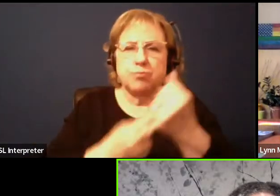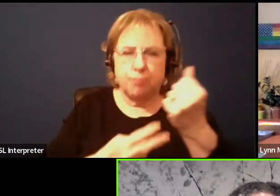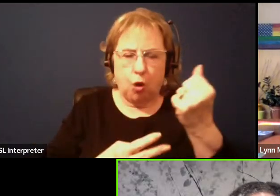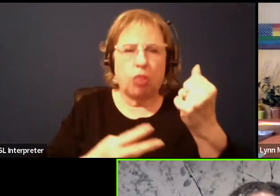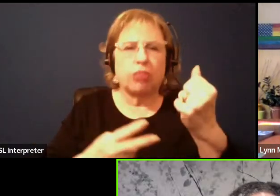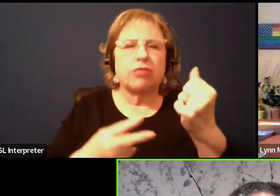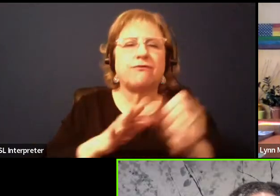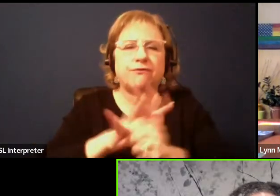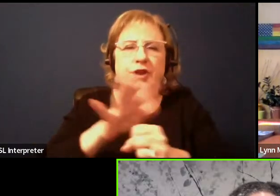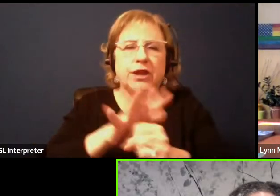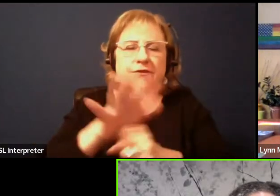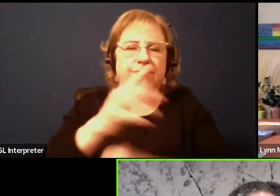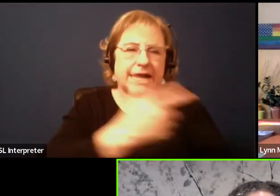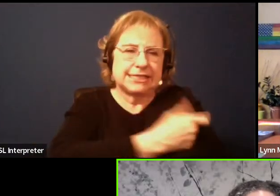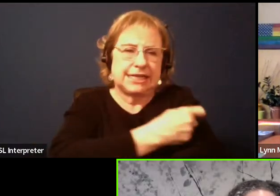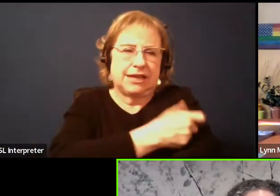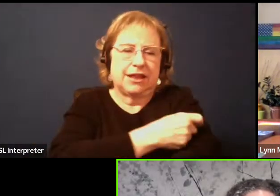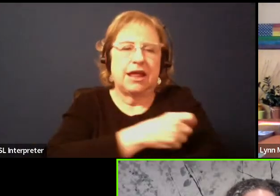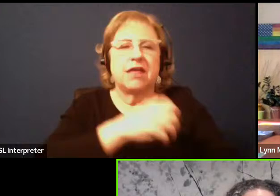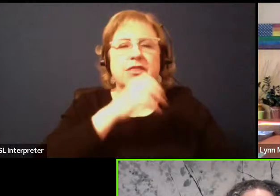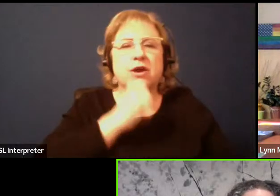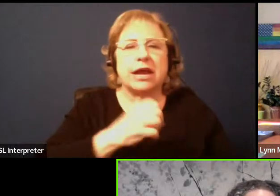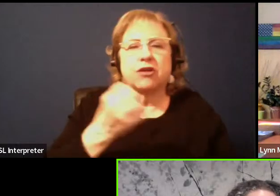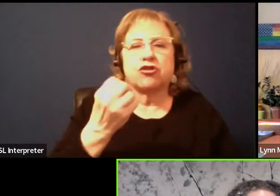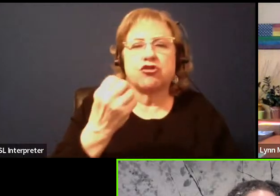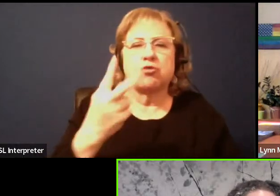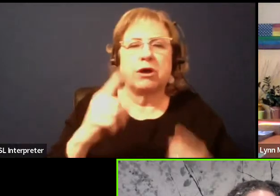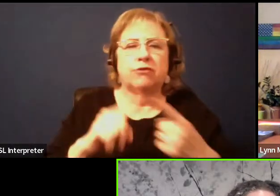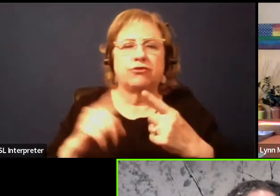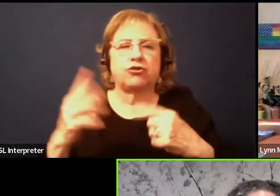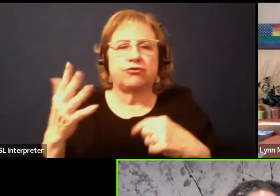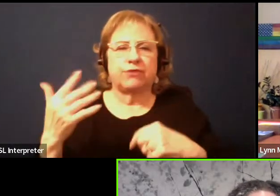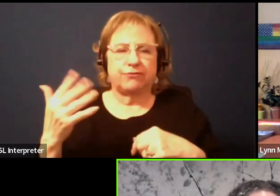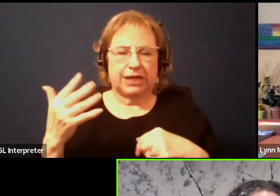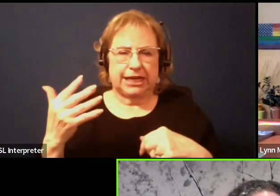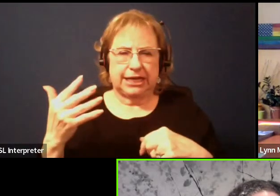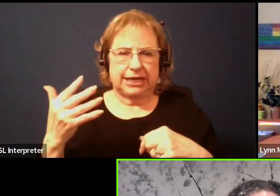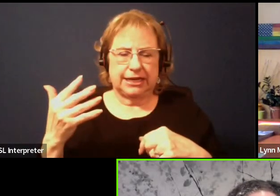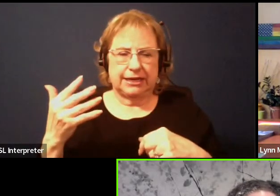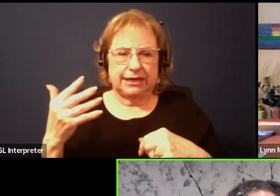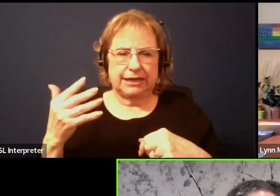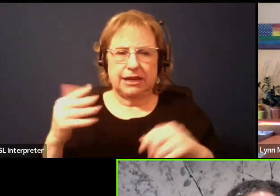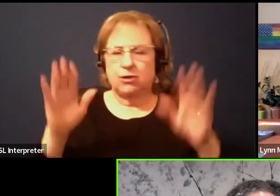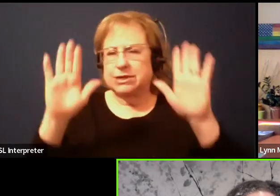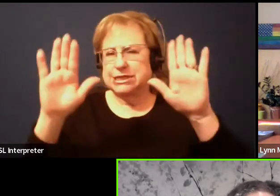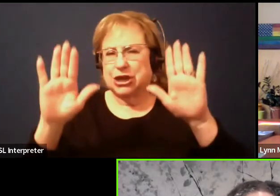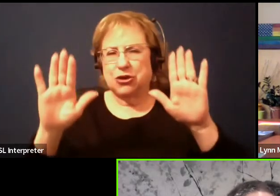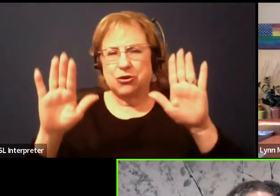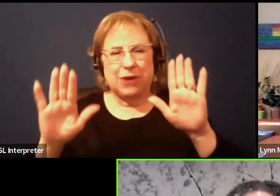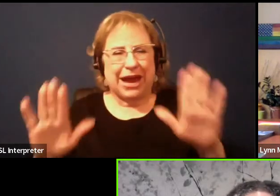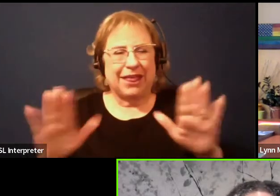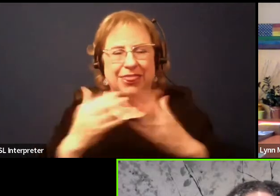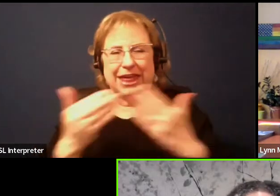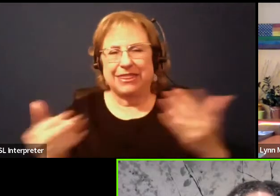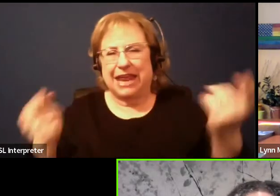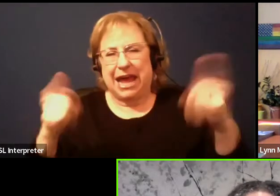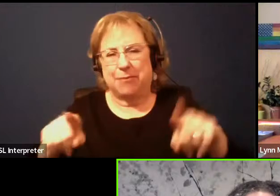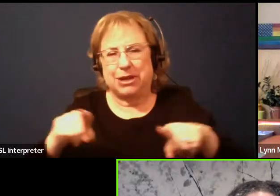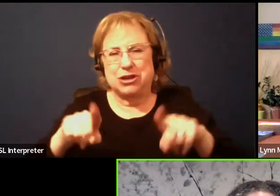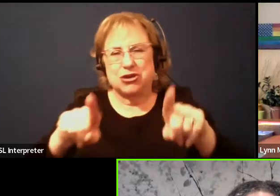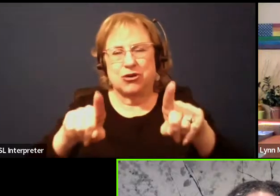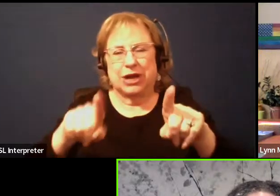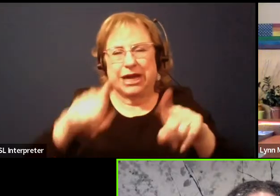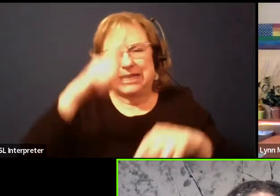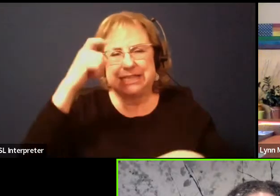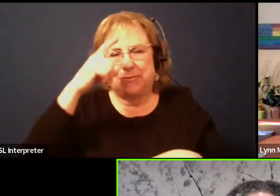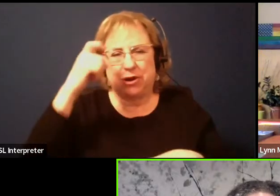the 12 to 15 group. And it was a great highlight of our summer. And as a